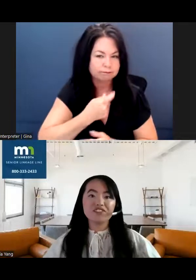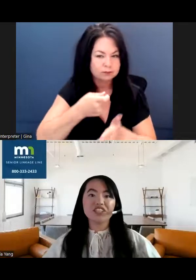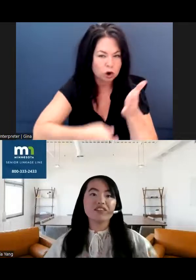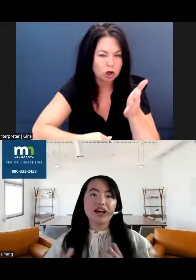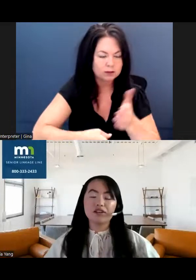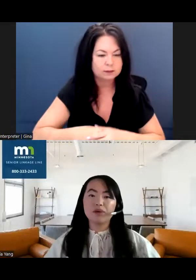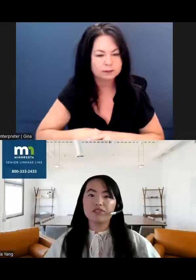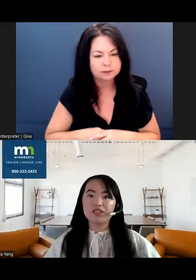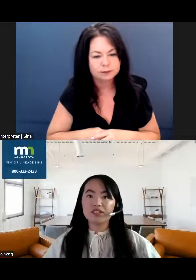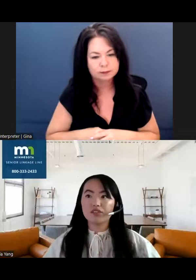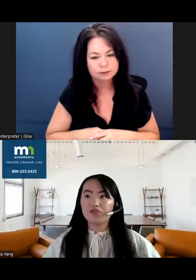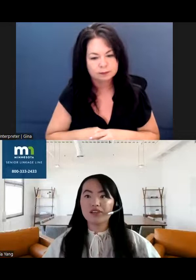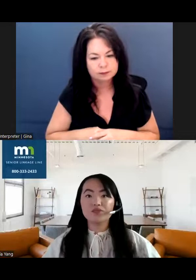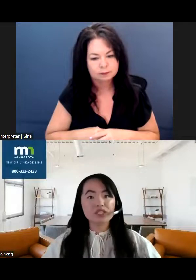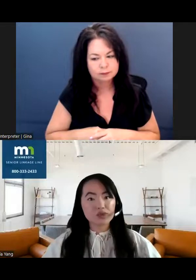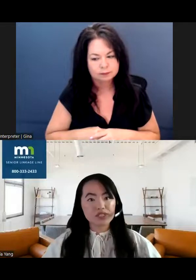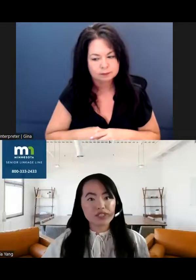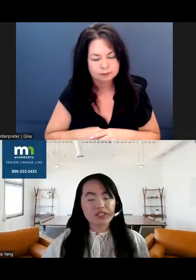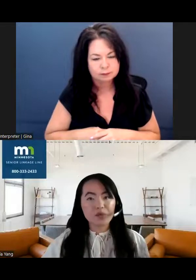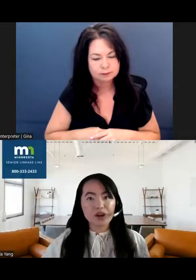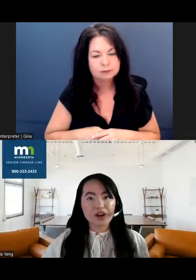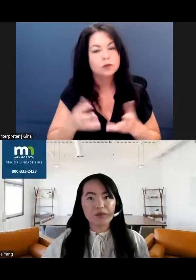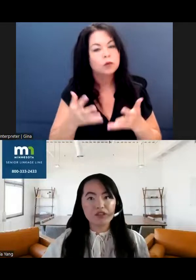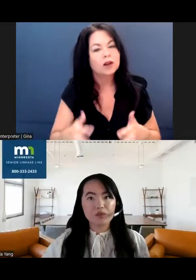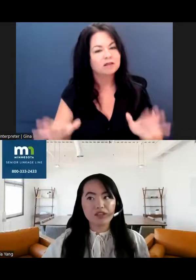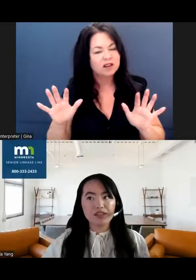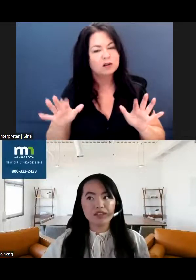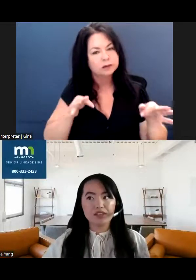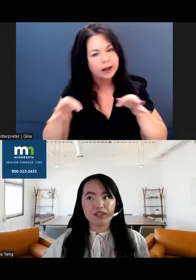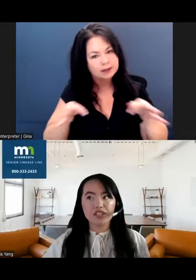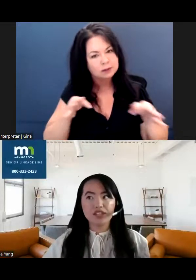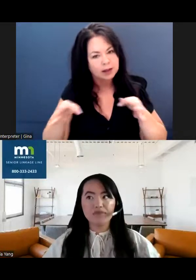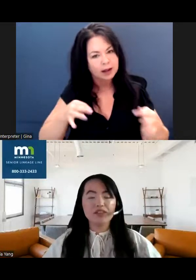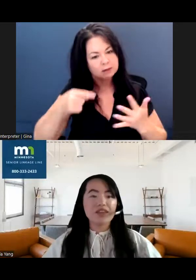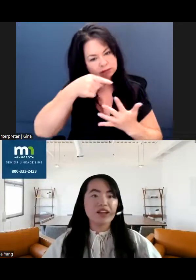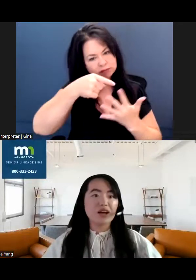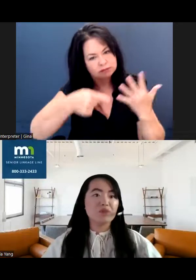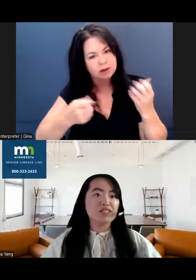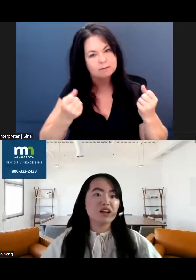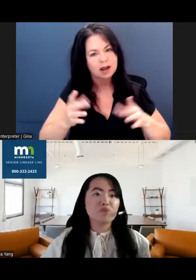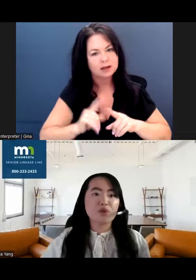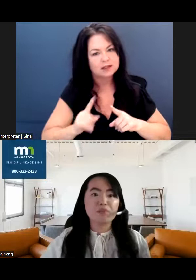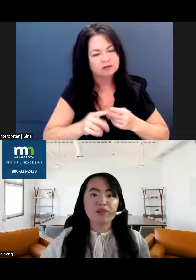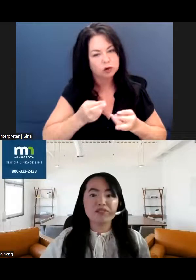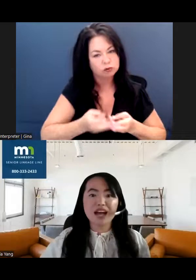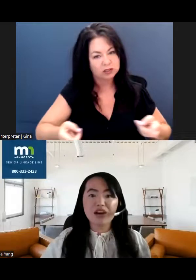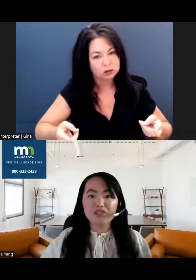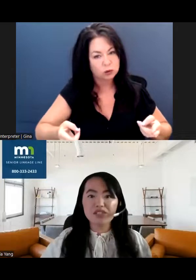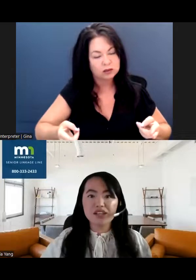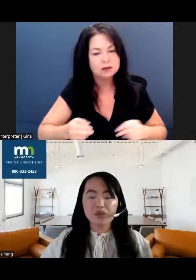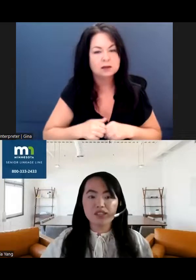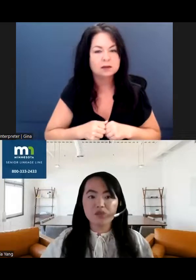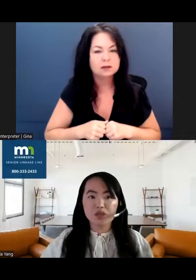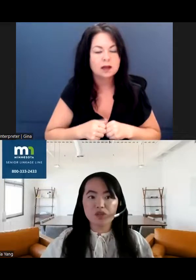So I shared a lot about the different resources that we are able to help with at the Senior Linkage Line. And now I'm going to talk more about how